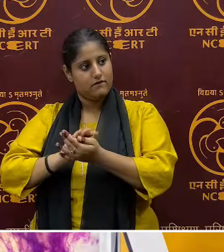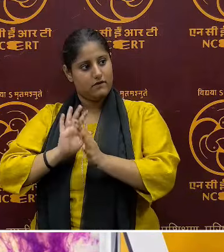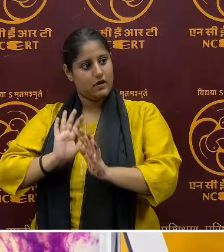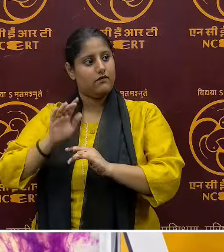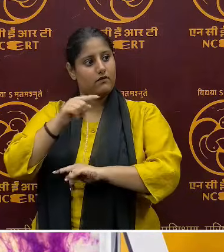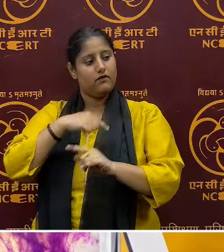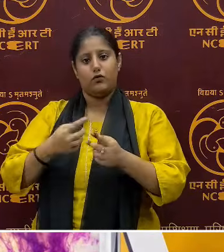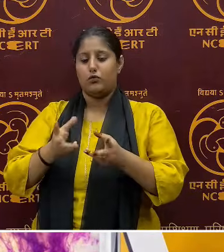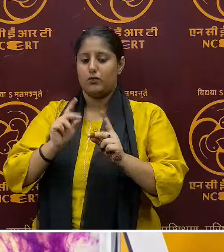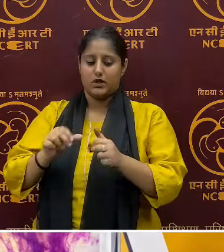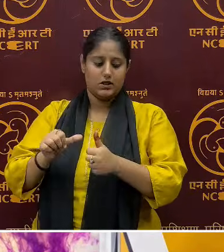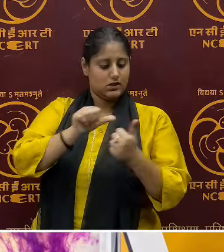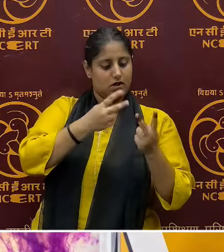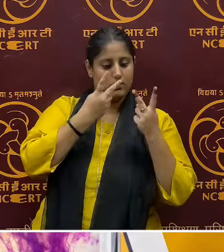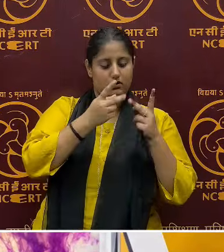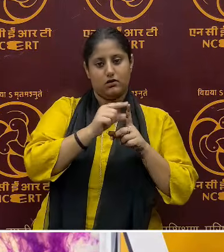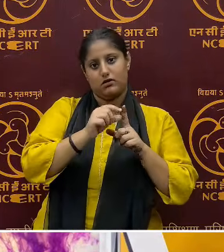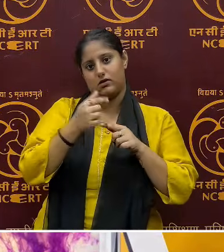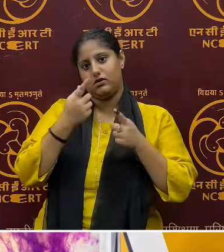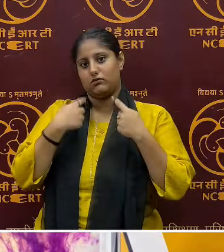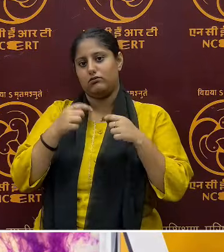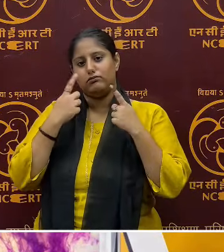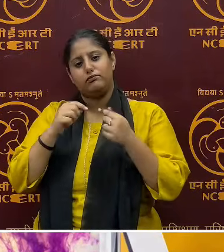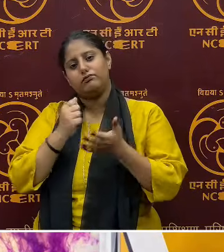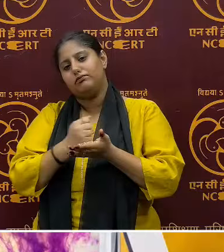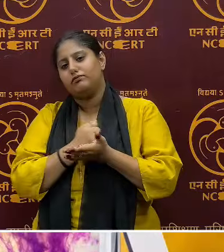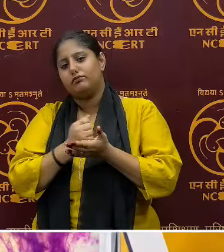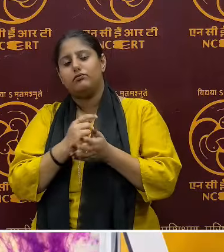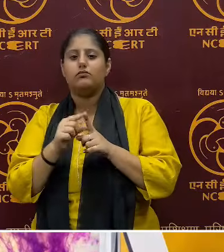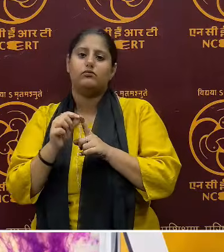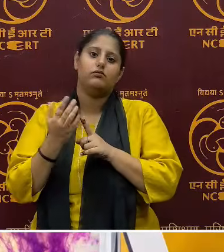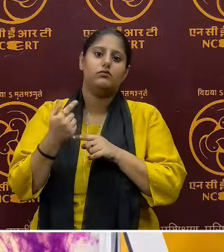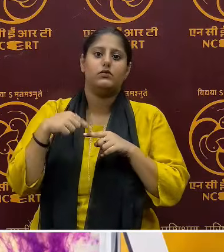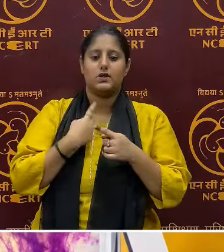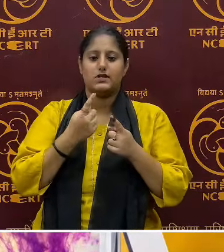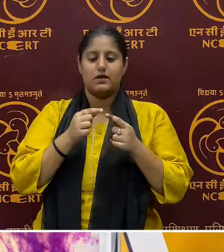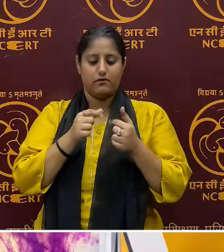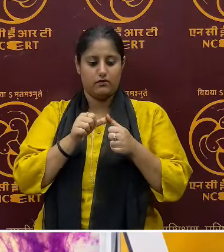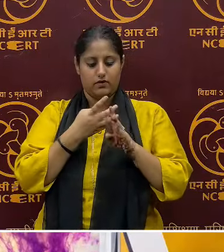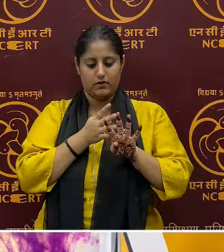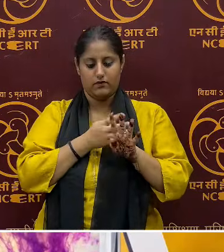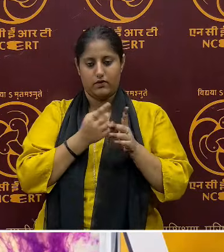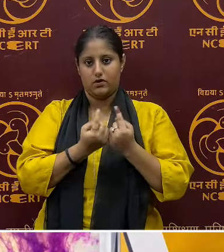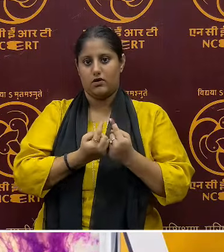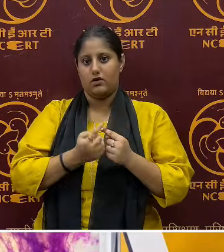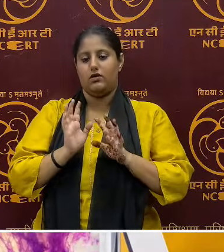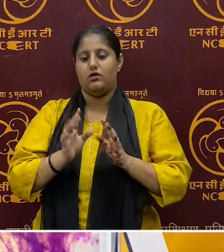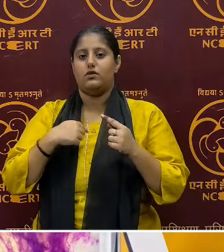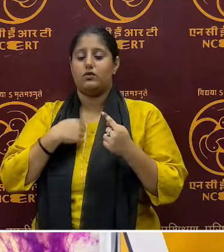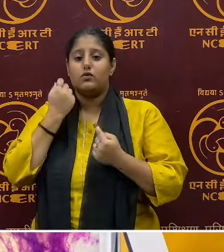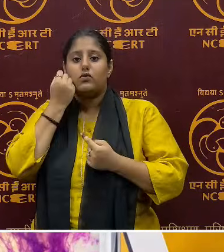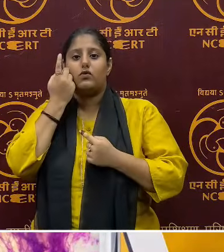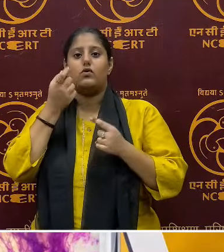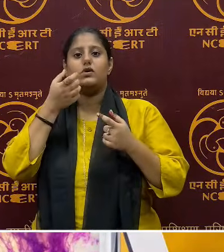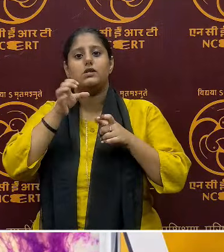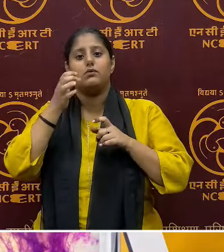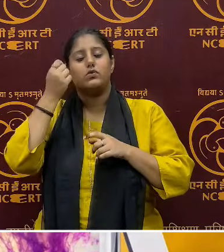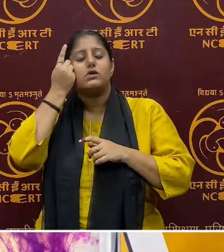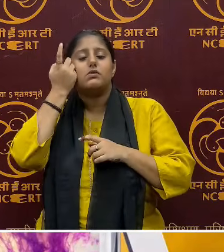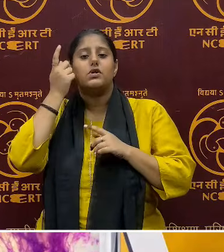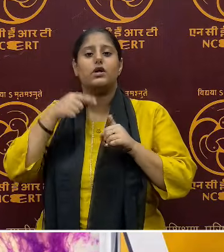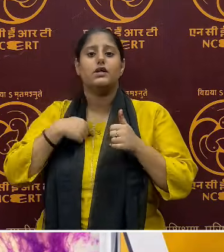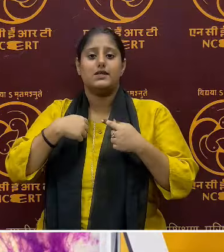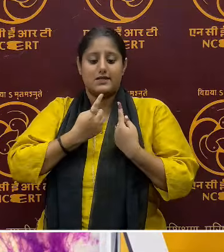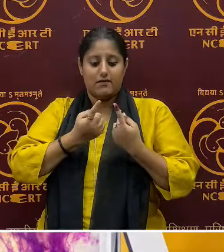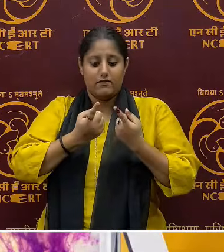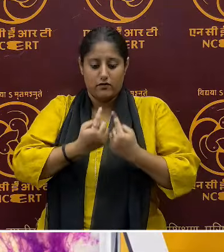it, or you can do it again and again. This is how you can self-evaluate yourselves to understand the concept, because